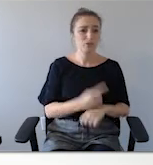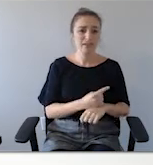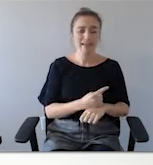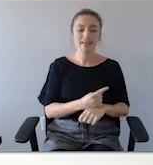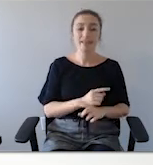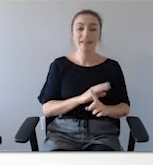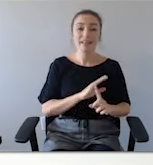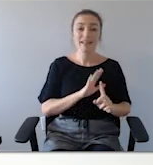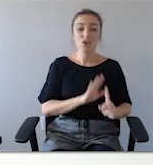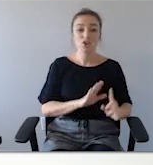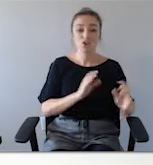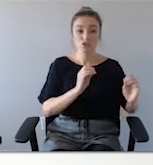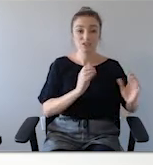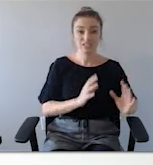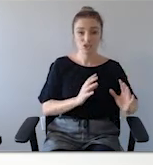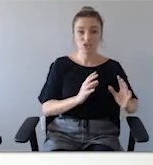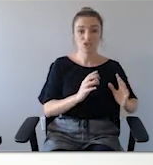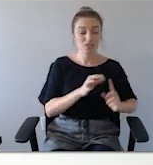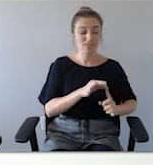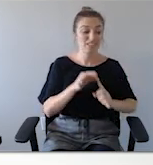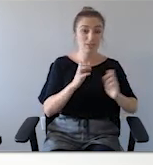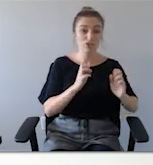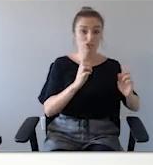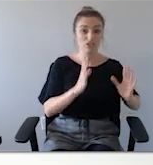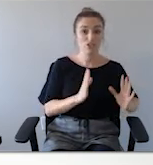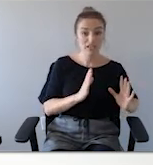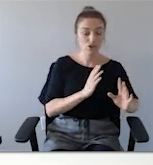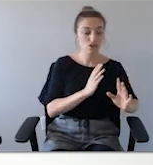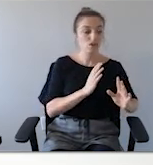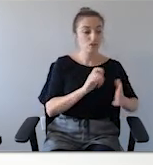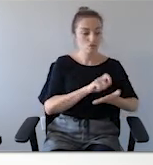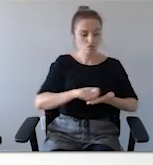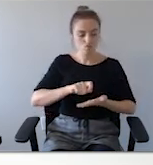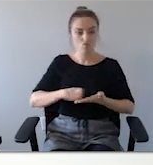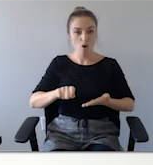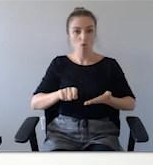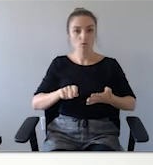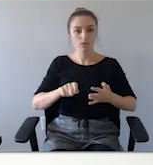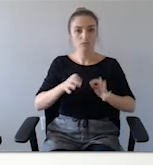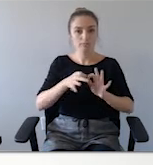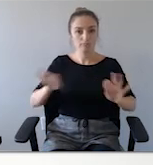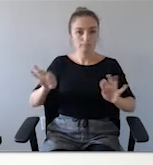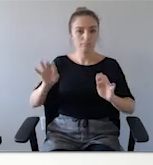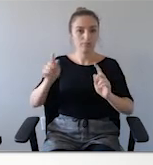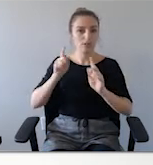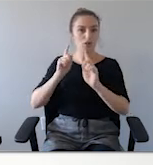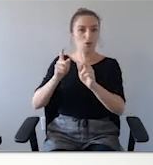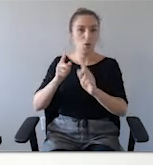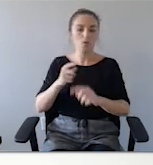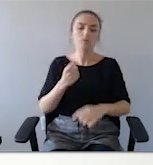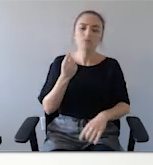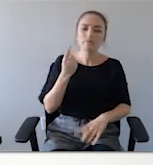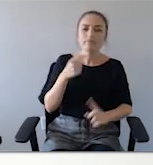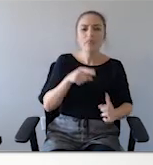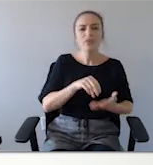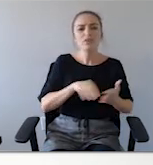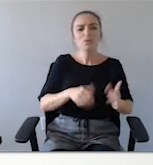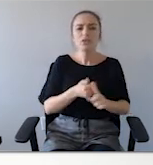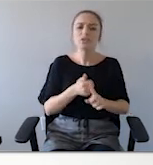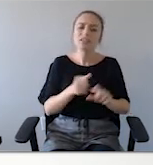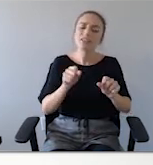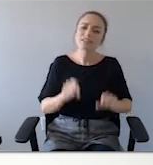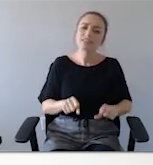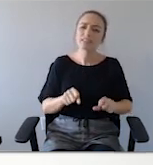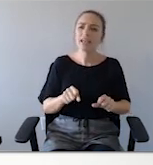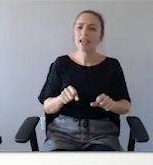educator wrote a goal. Now, let me just say the student can identify some letters. I think they're spending